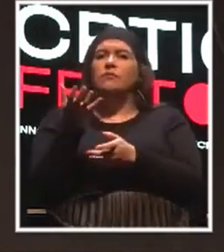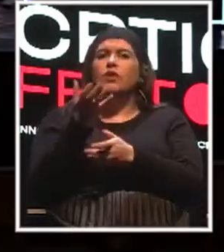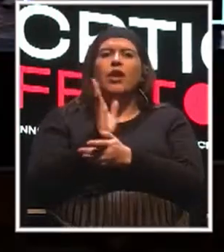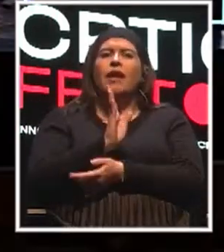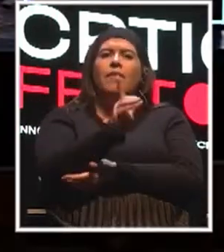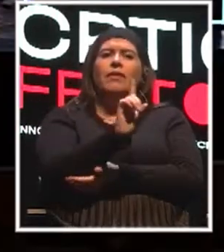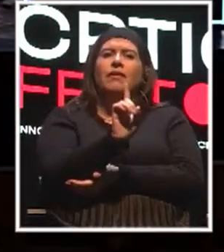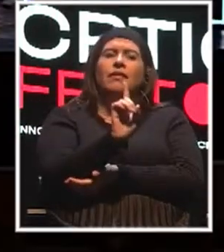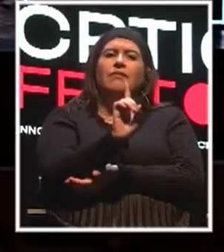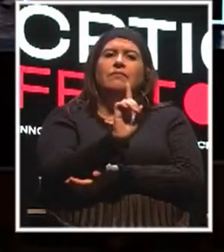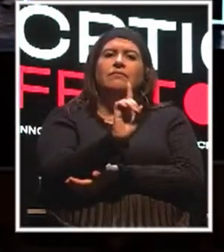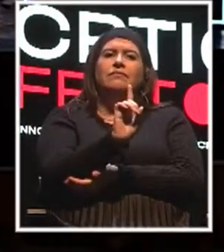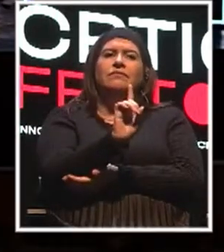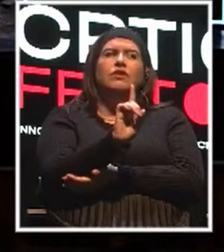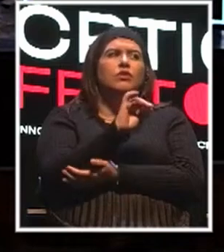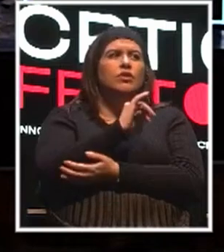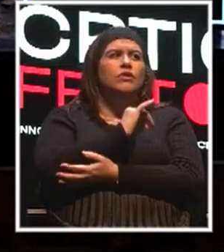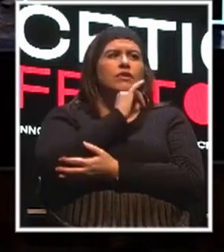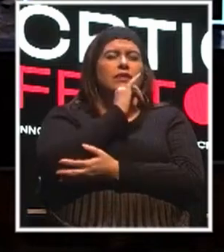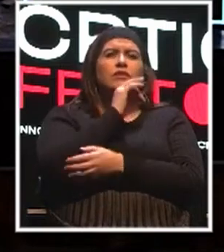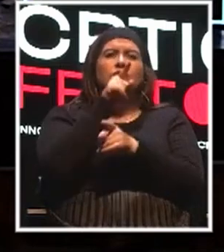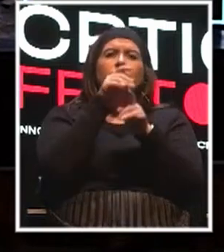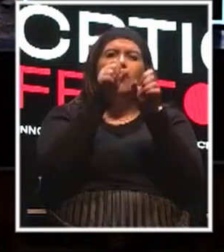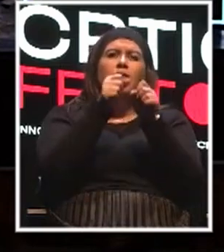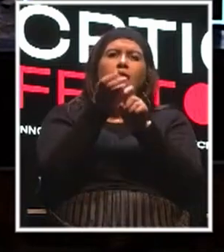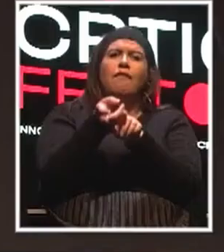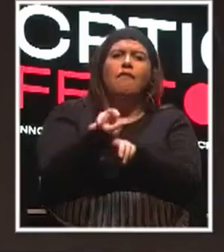don't even know if you can get to it with the Wayback Machine either.